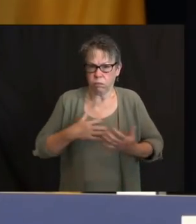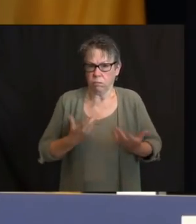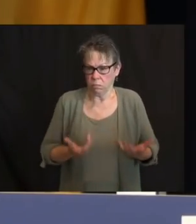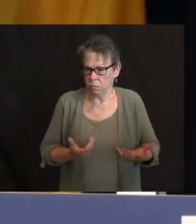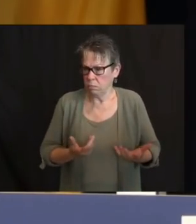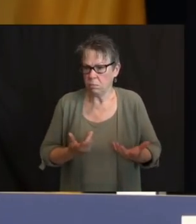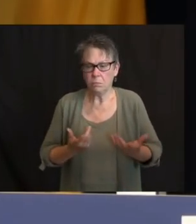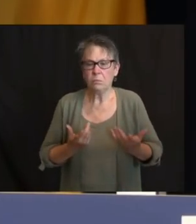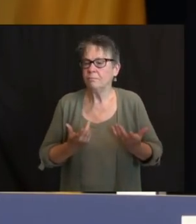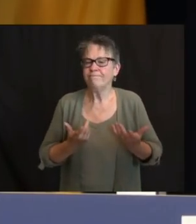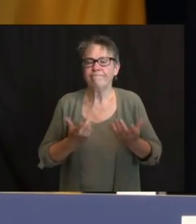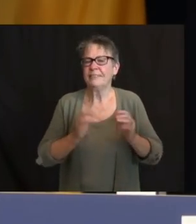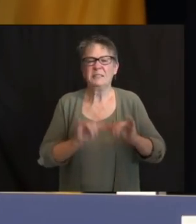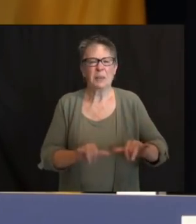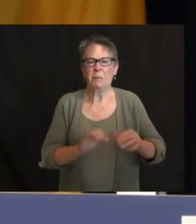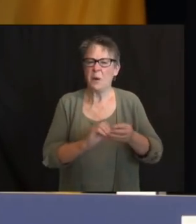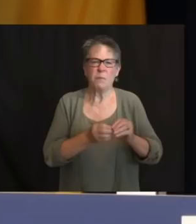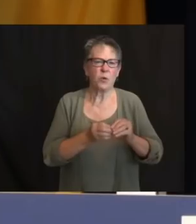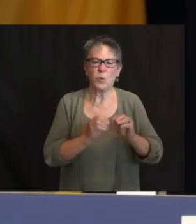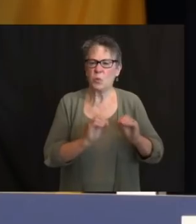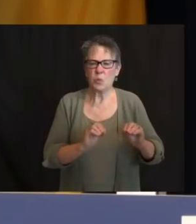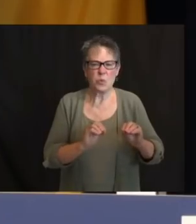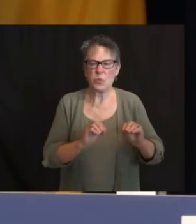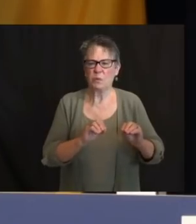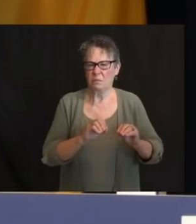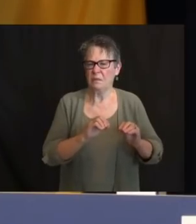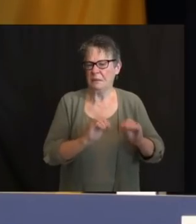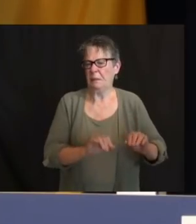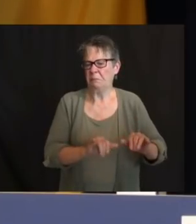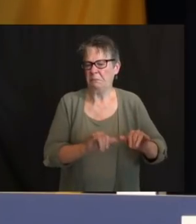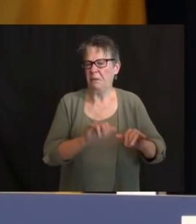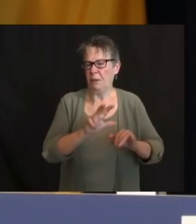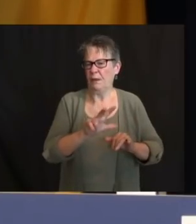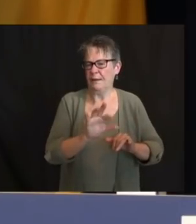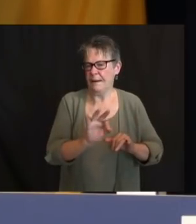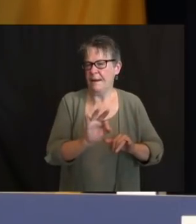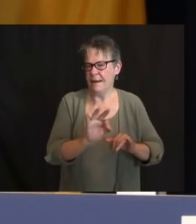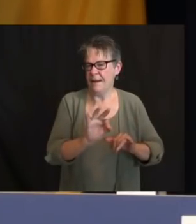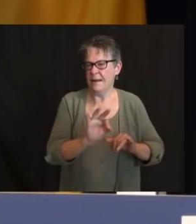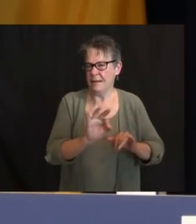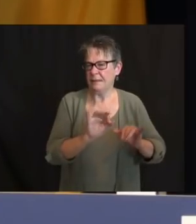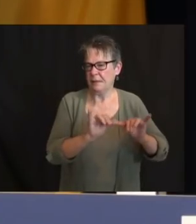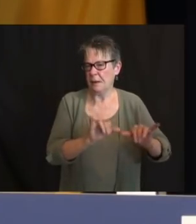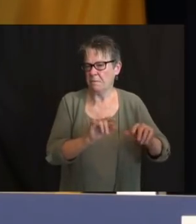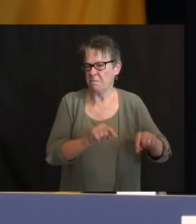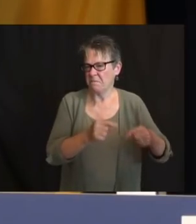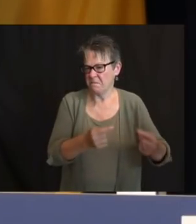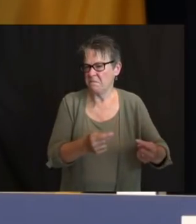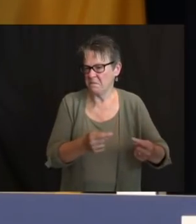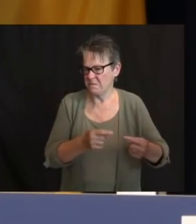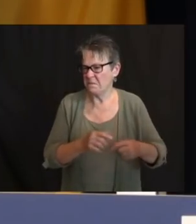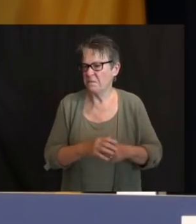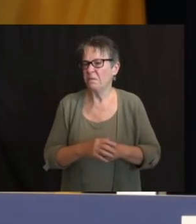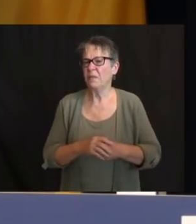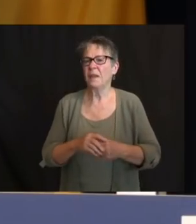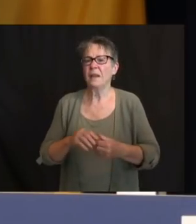and deaths reported today. In terms of deaths, the breakdown by race and ethnicity is as follows: